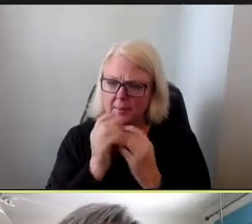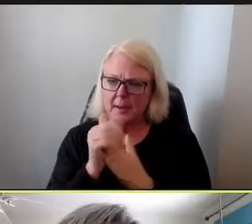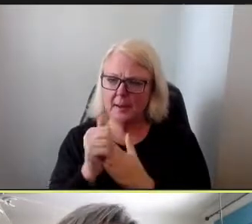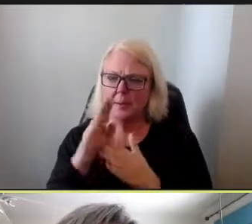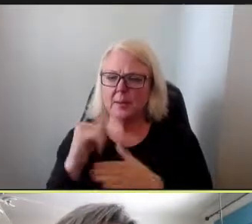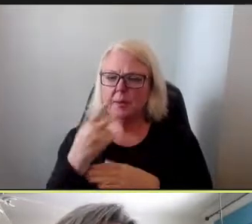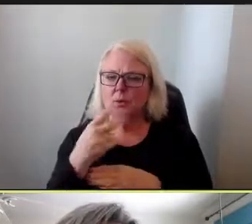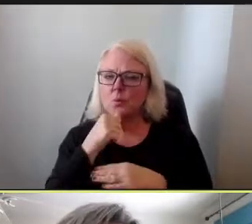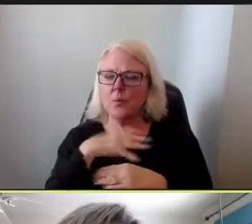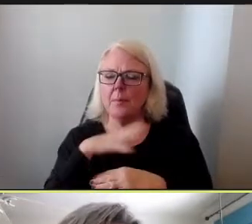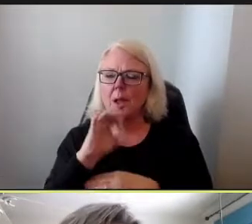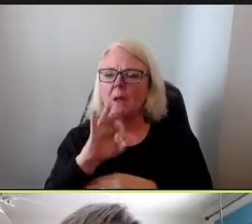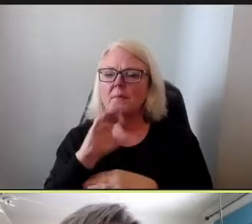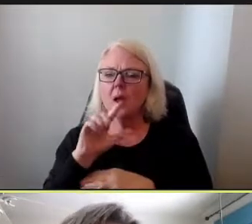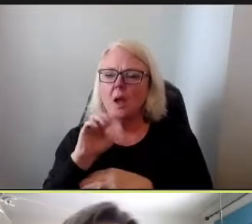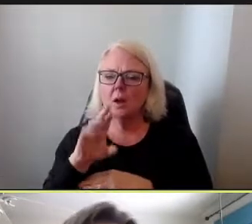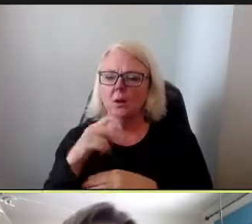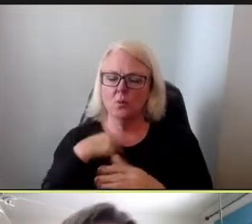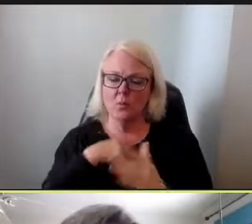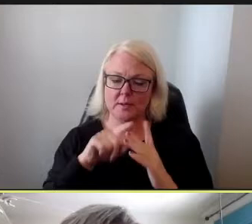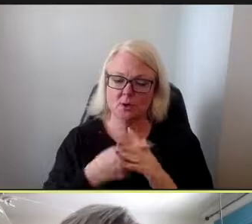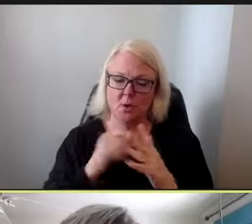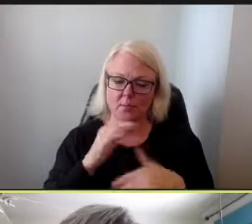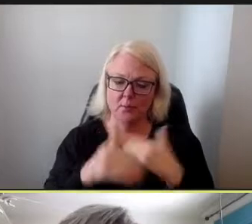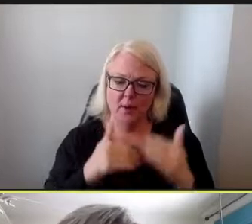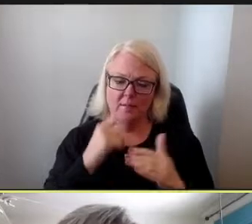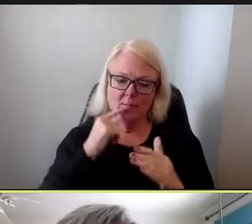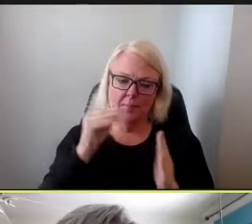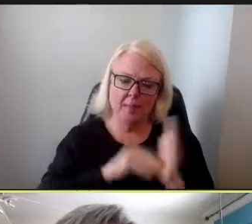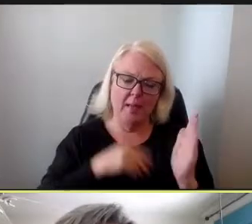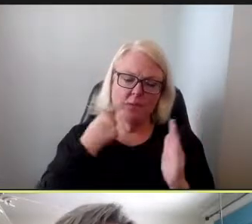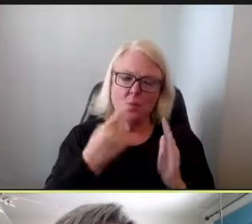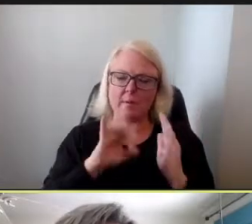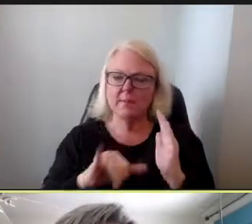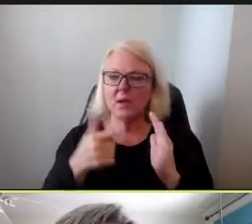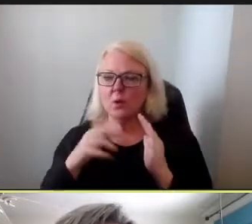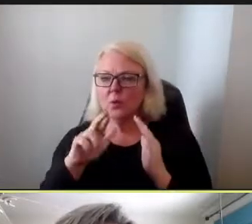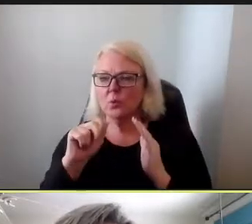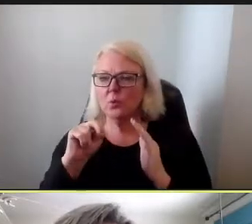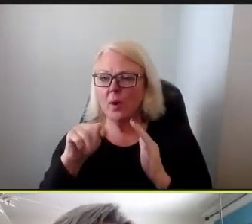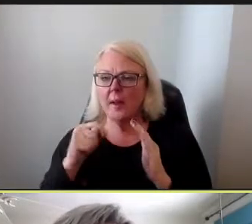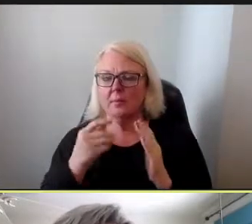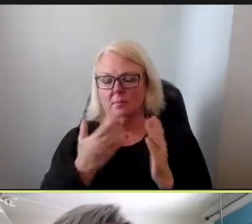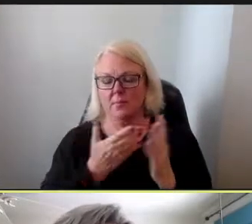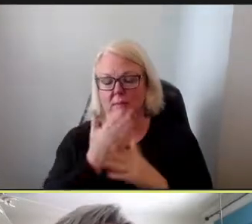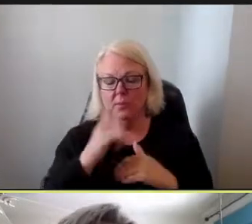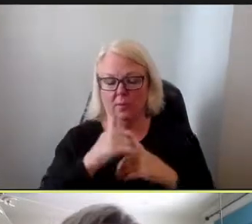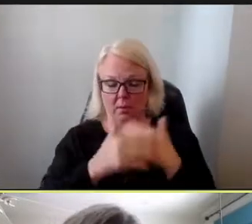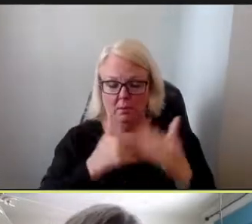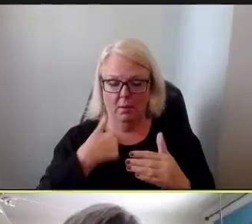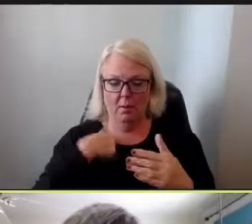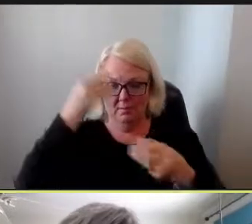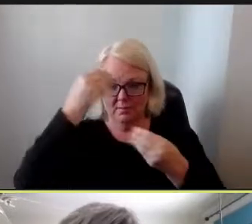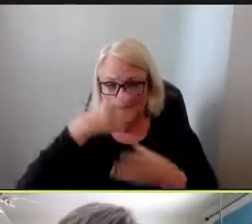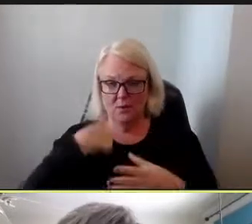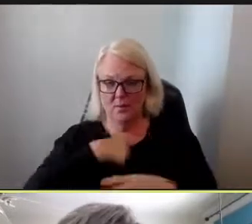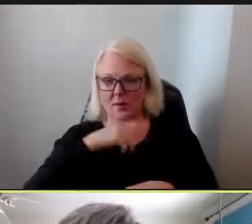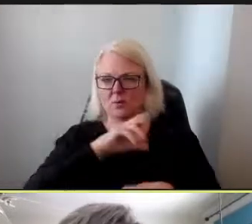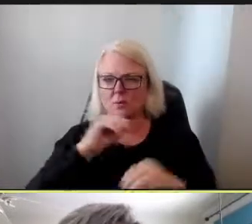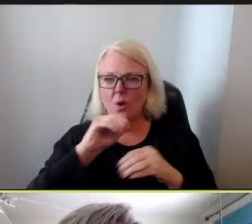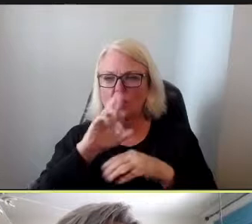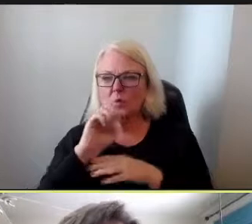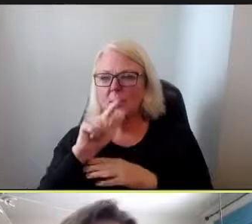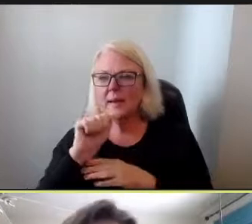color, and we started the process of applying for one of those grants. But partway through our work, we were informed of the no release time